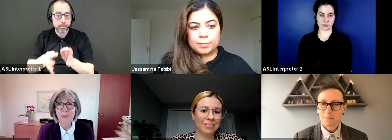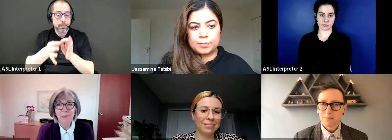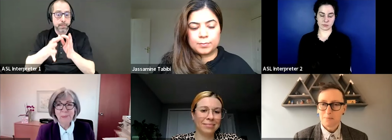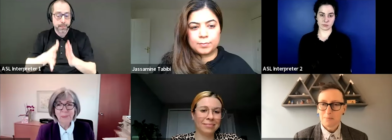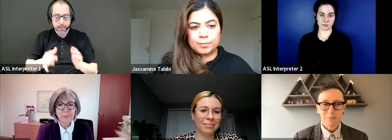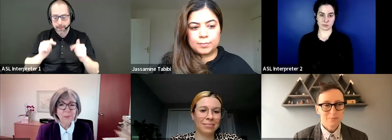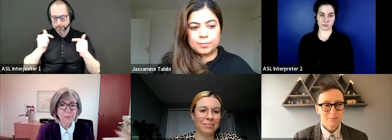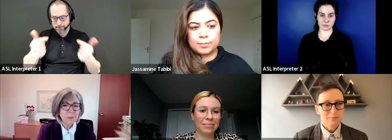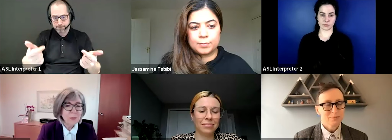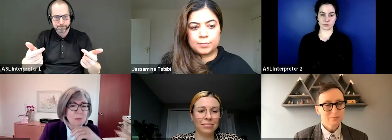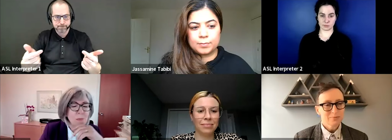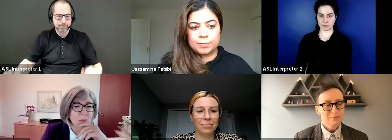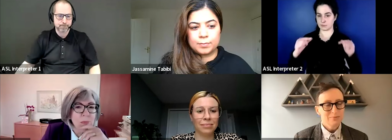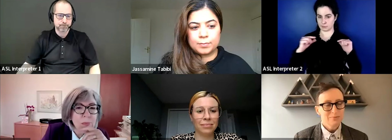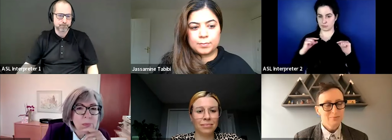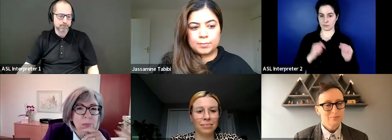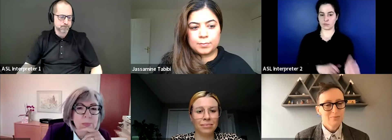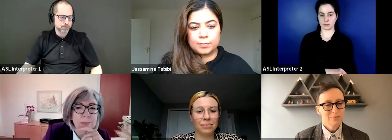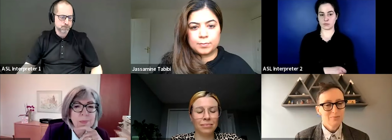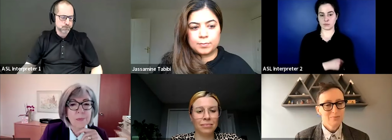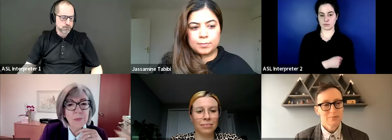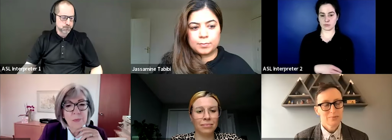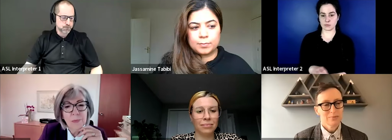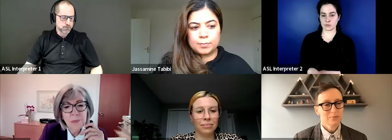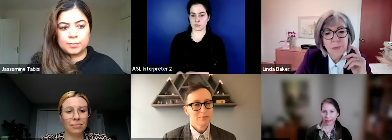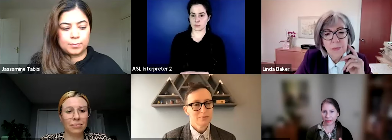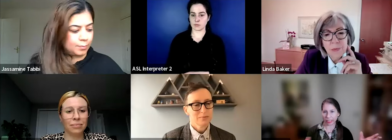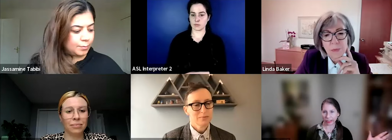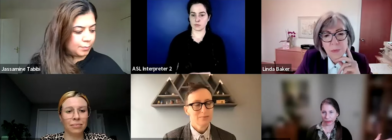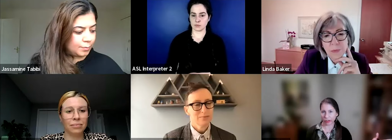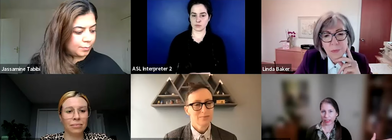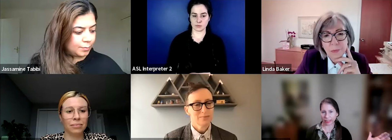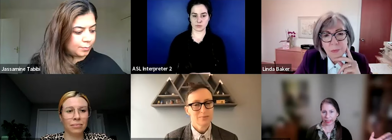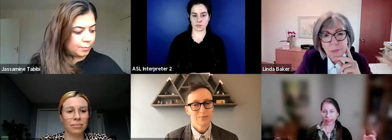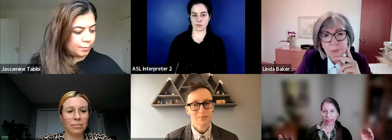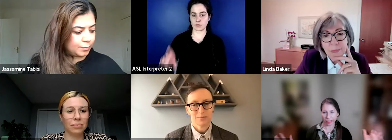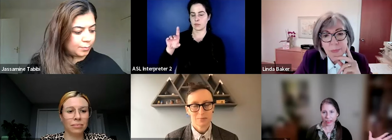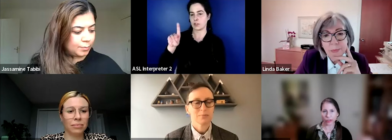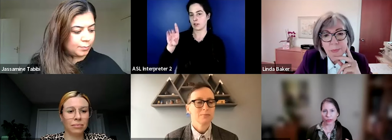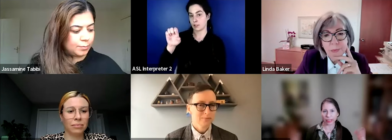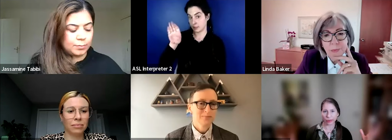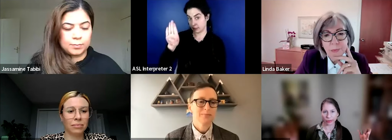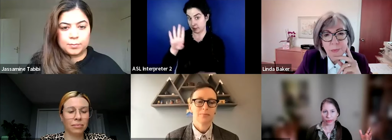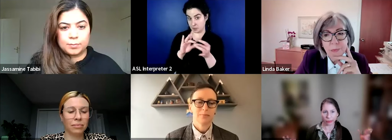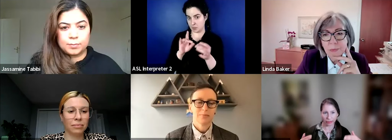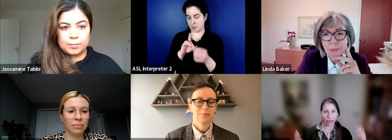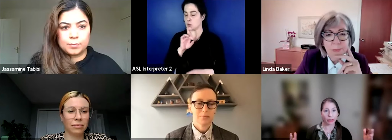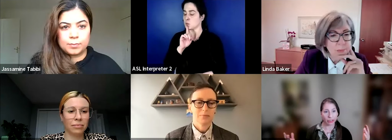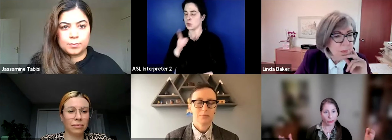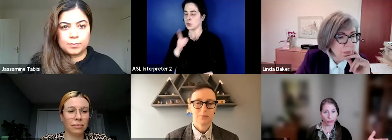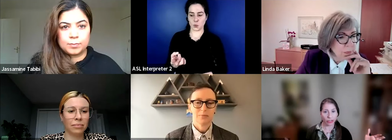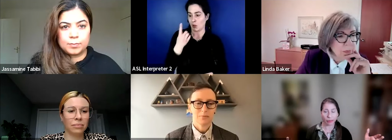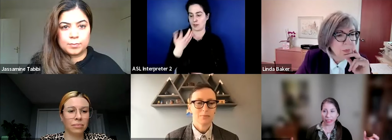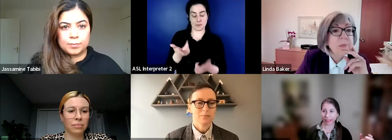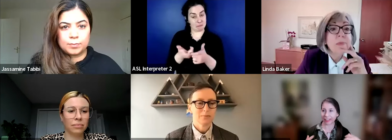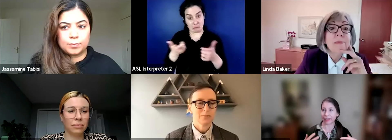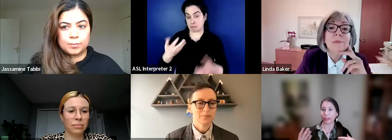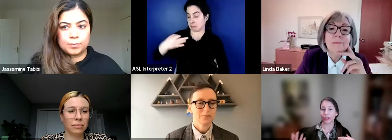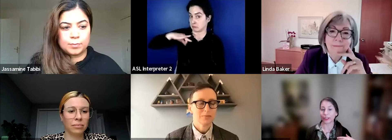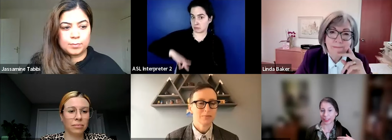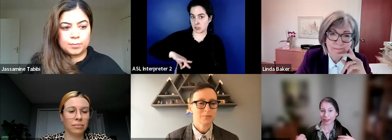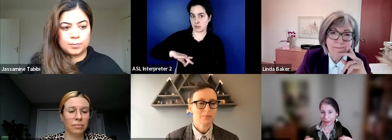Thank you. And this was one of the major benefits of the way we had communities across the country sort of reviewing our work,